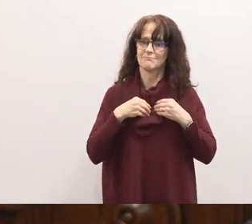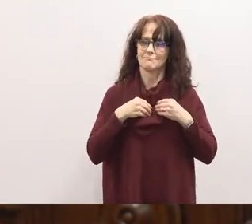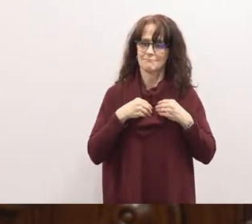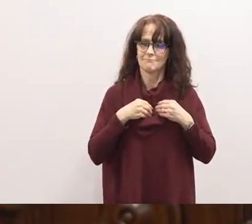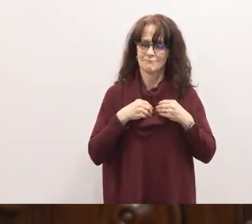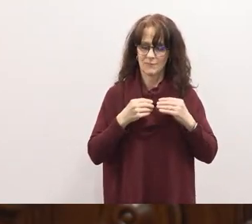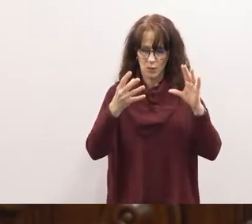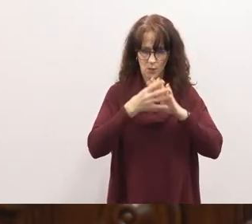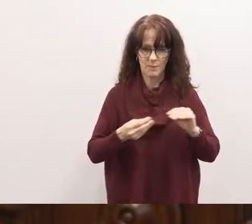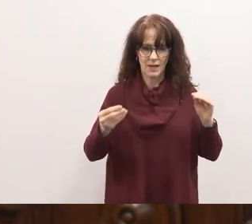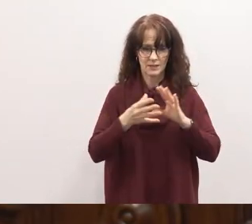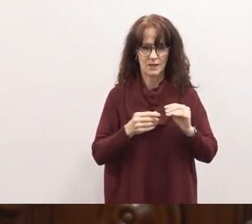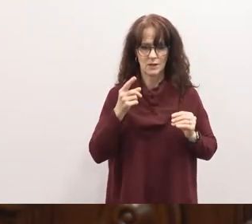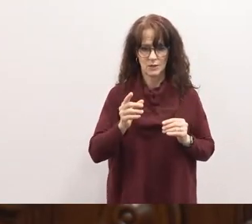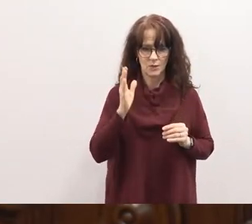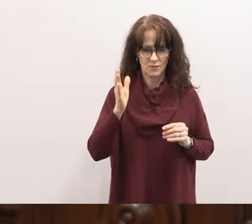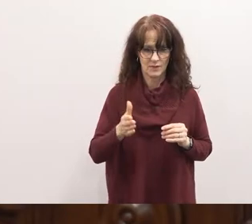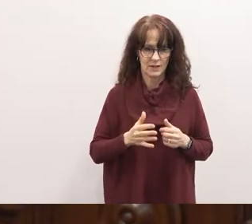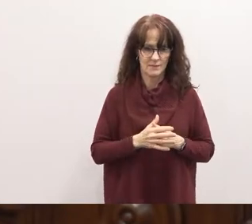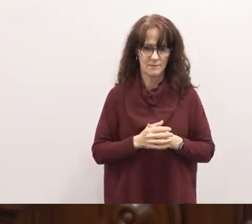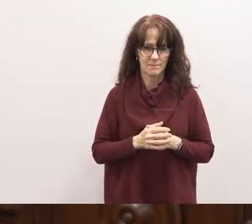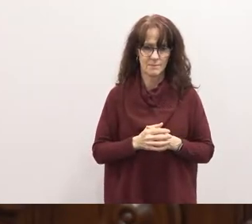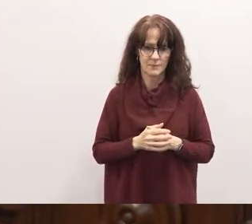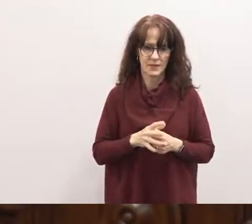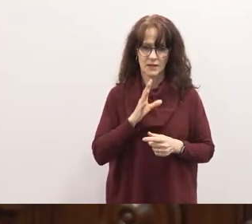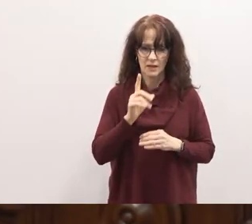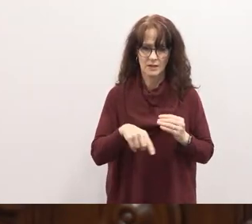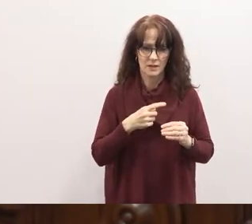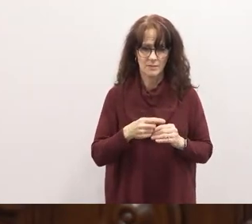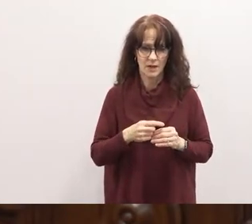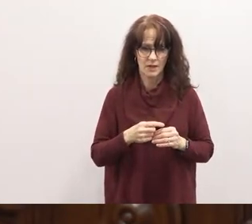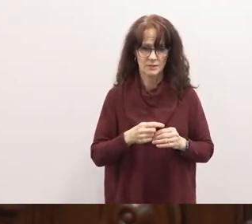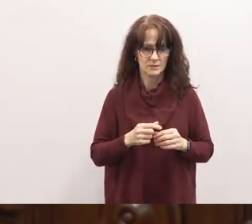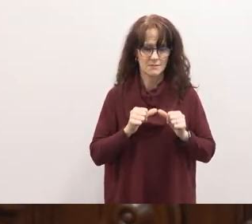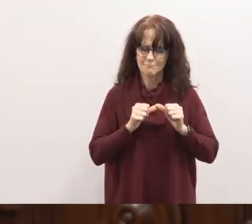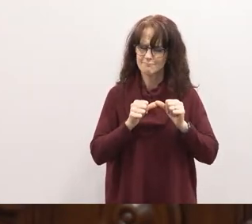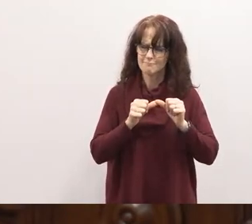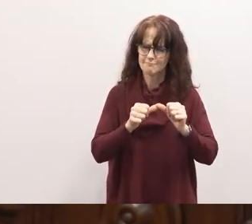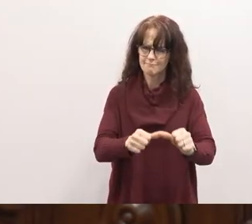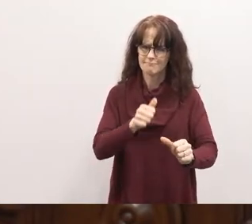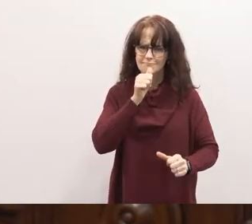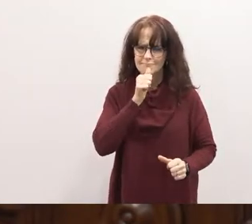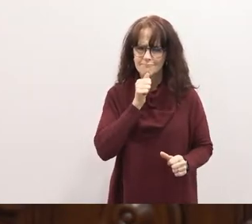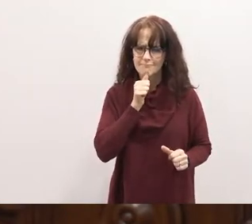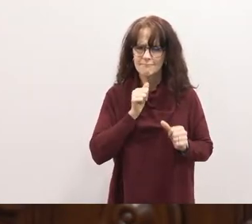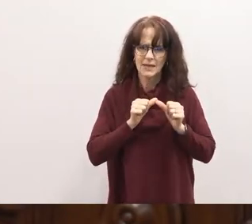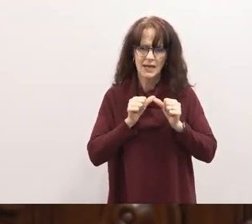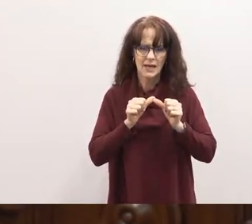your message has been. You have been. You talked about resilience.